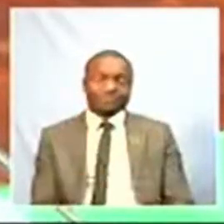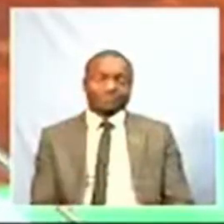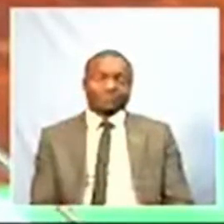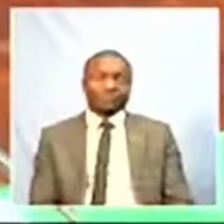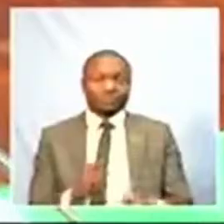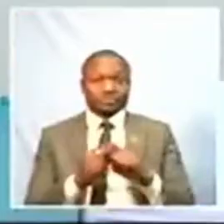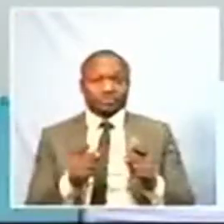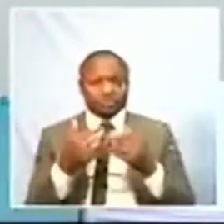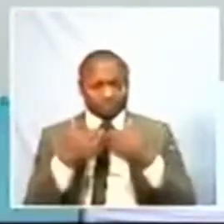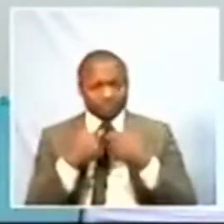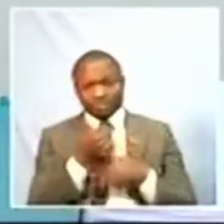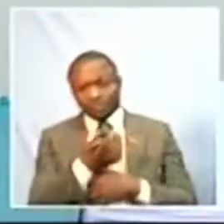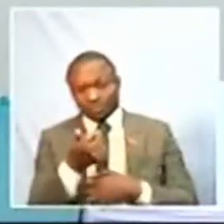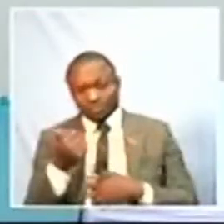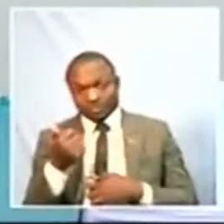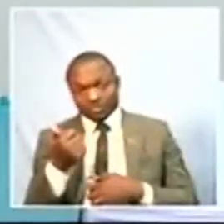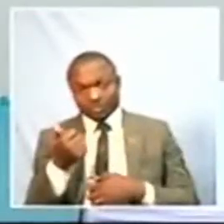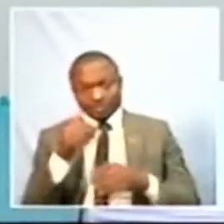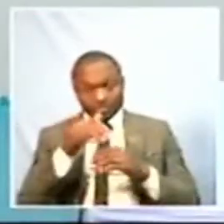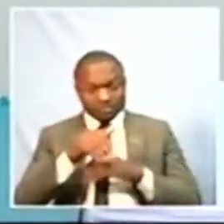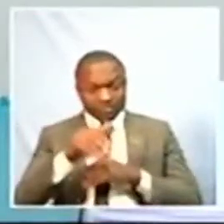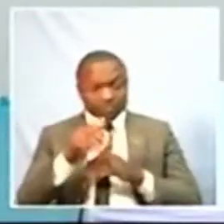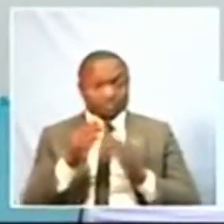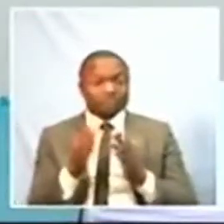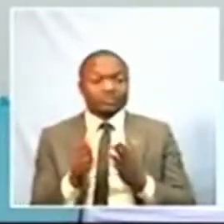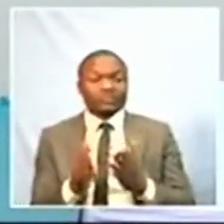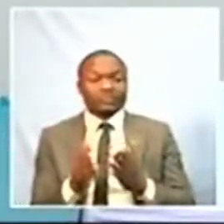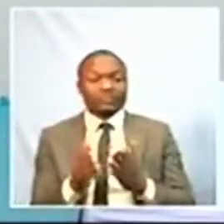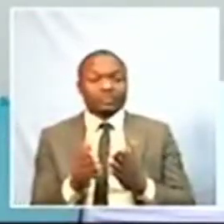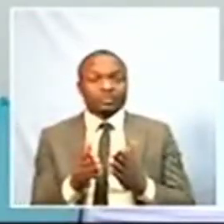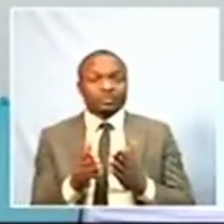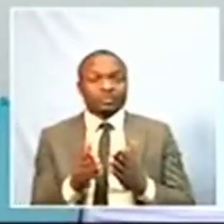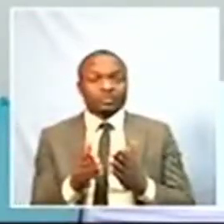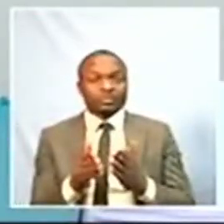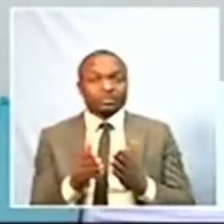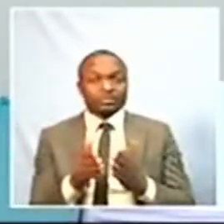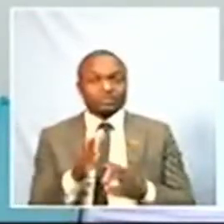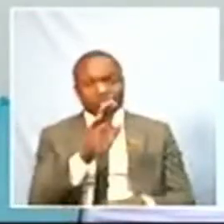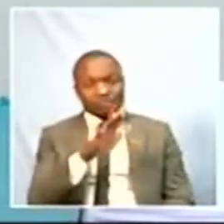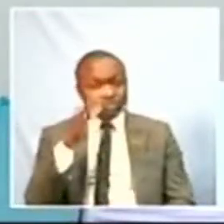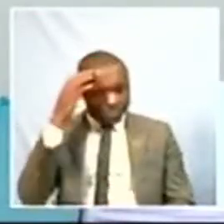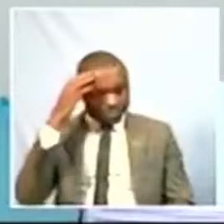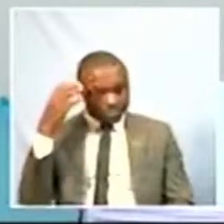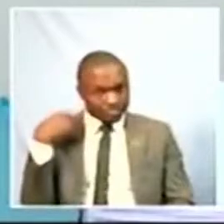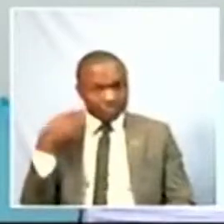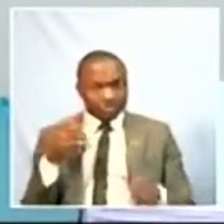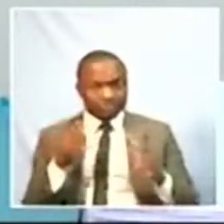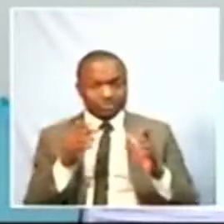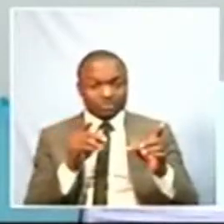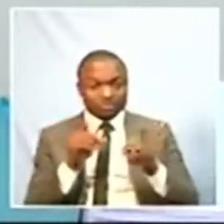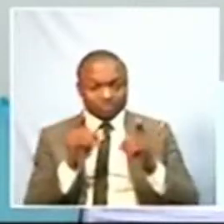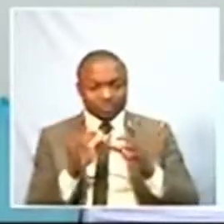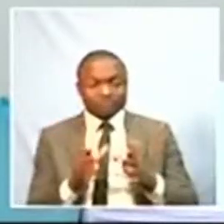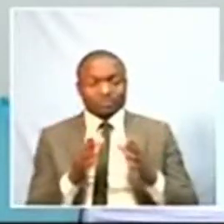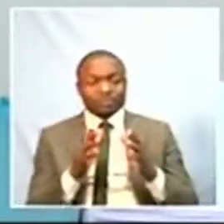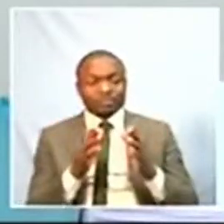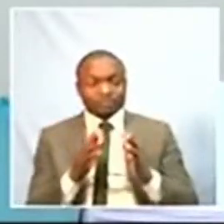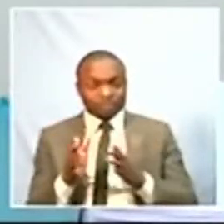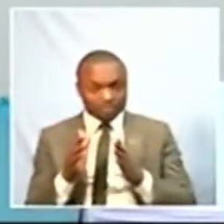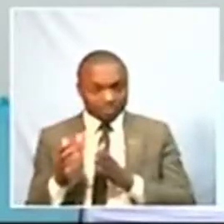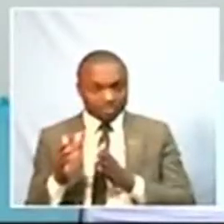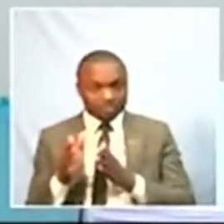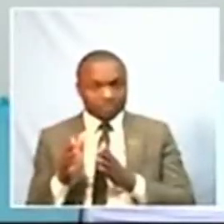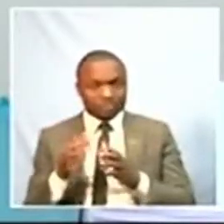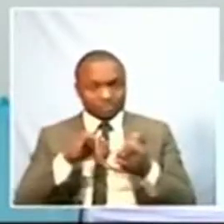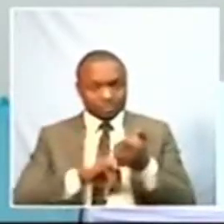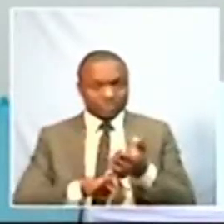But do you have those other registers at the office? I'll allow Director Planning, Socio-Economic Planner to